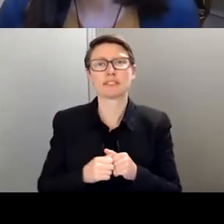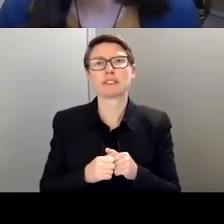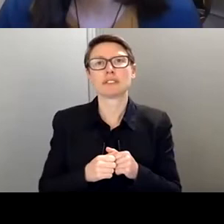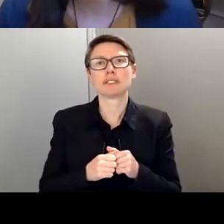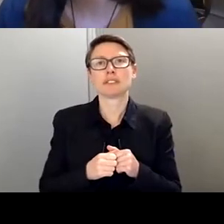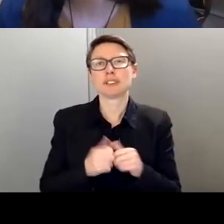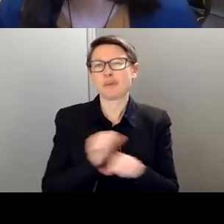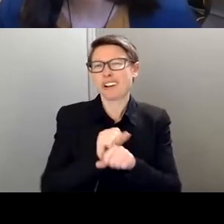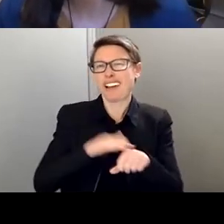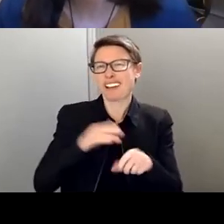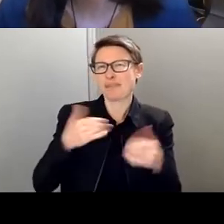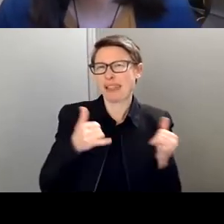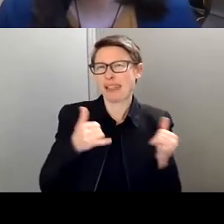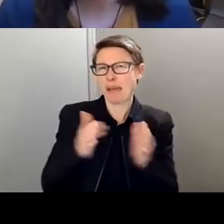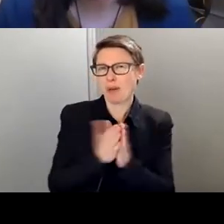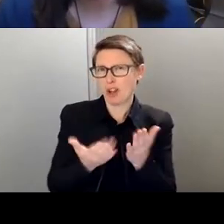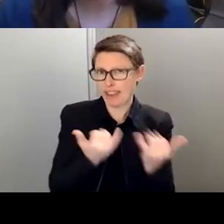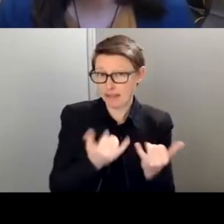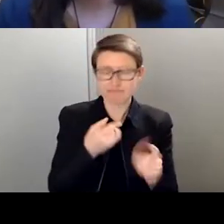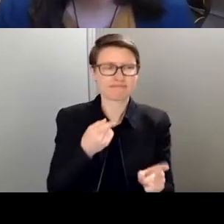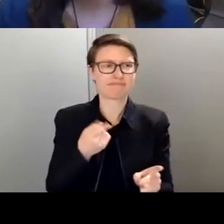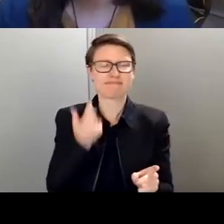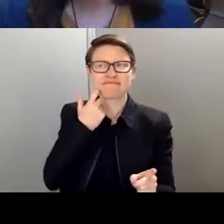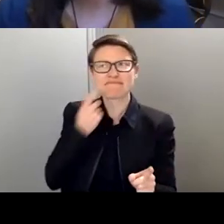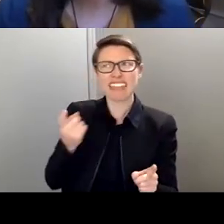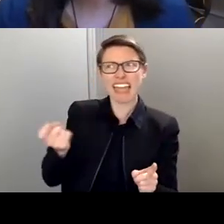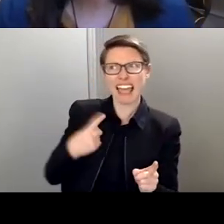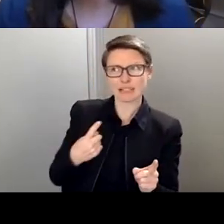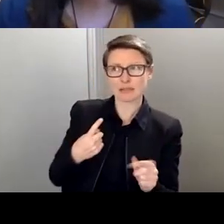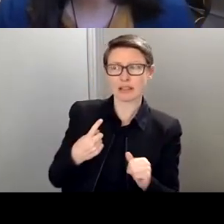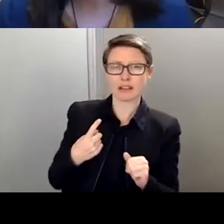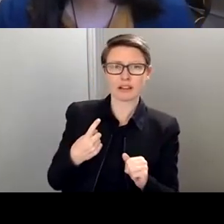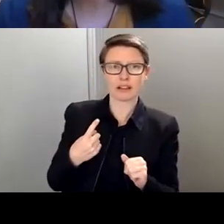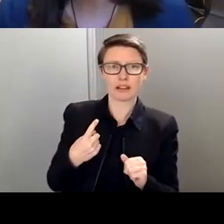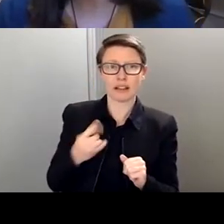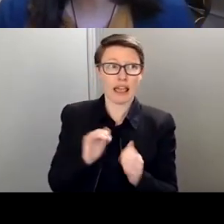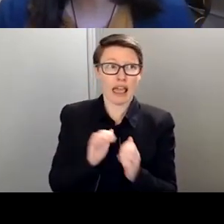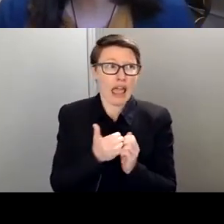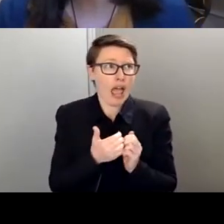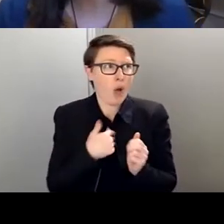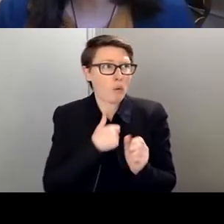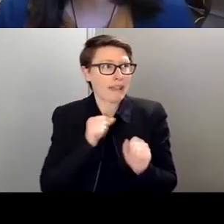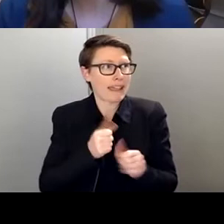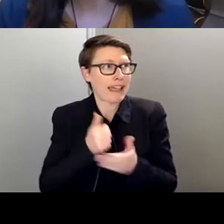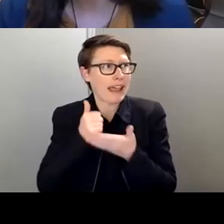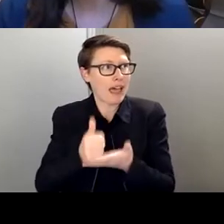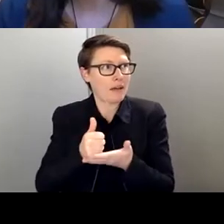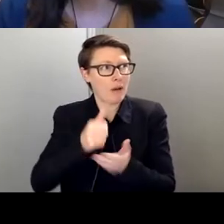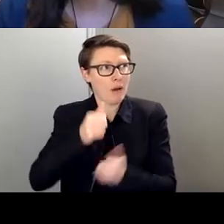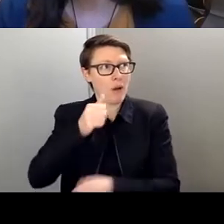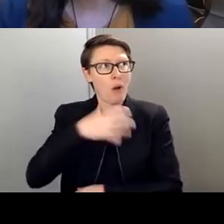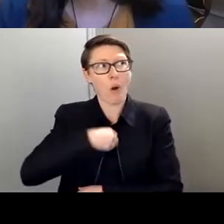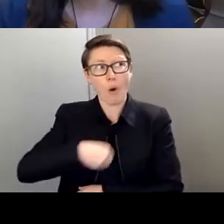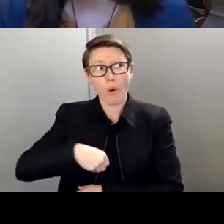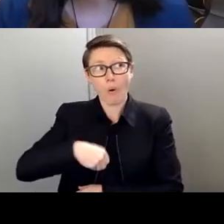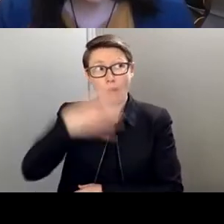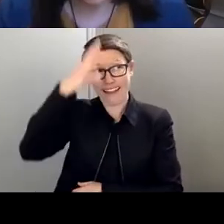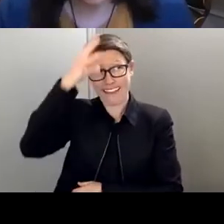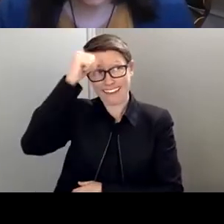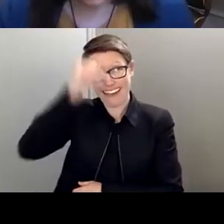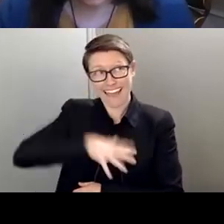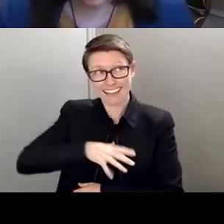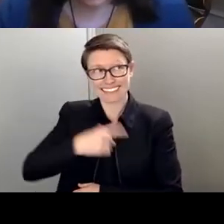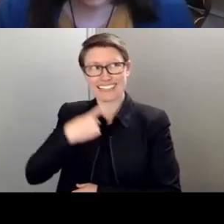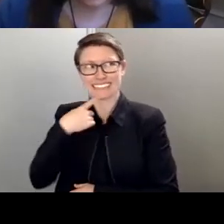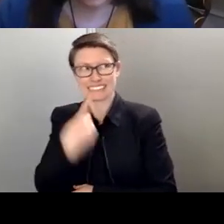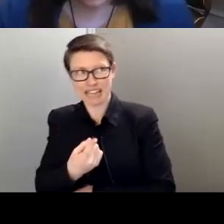me, they asked me a question of like, basically, like, how can we help white guys tell Native American stories? And I